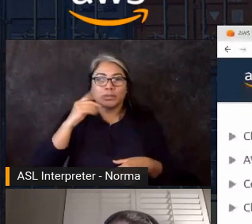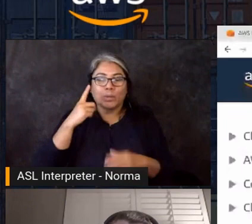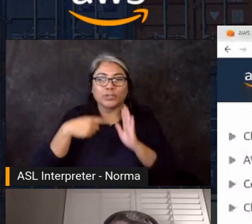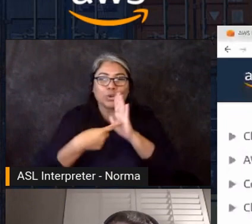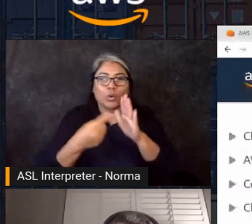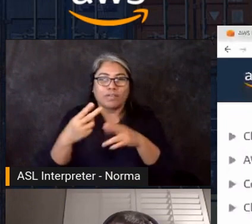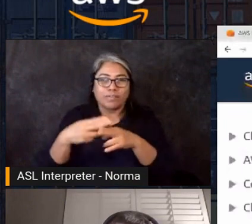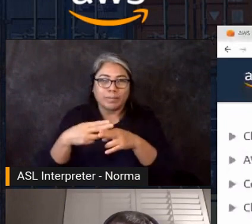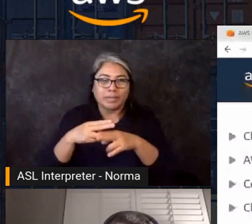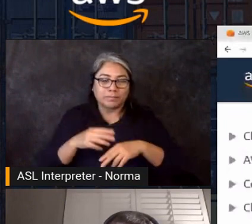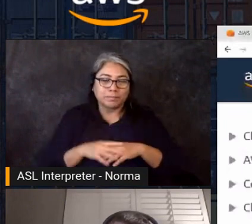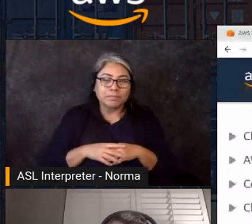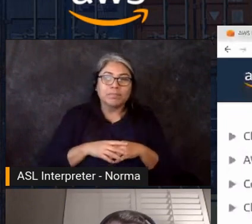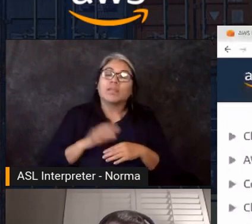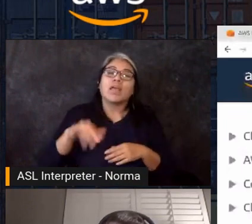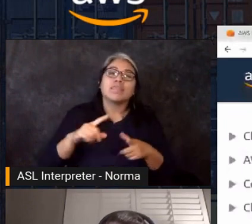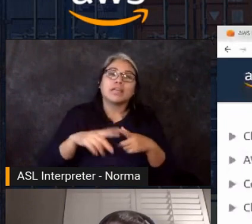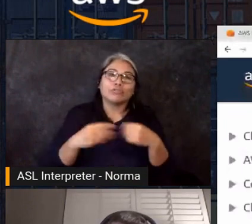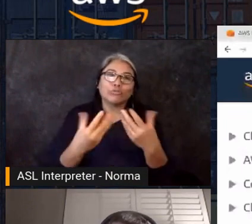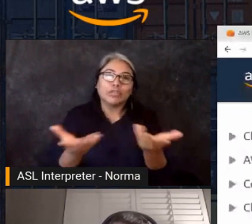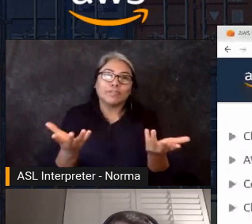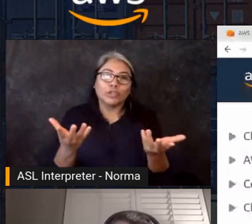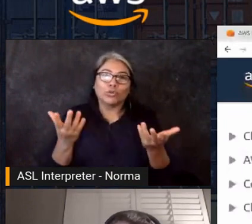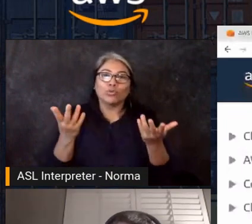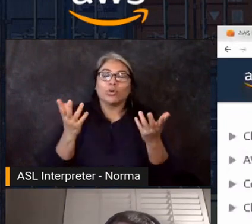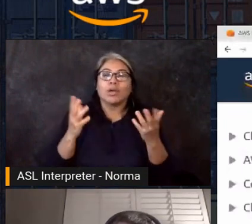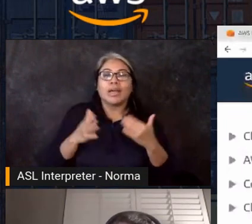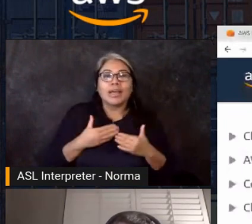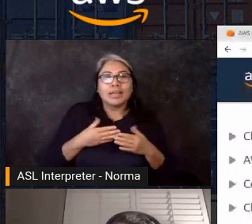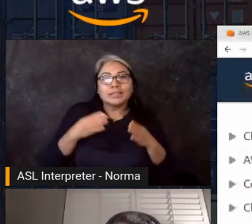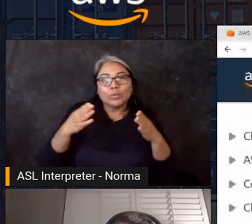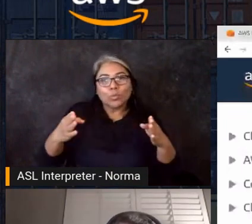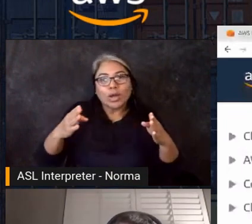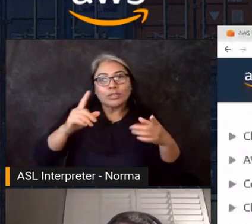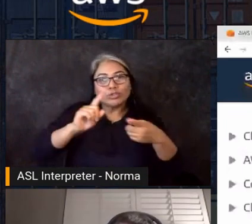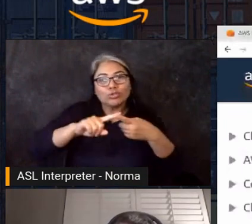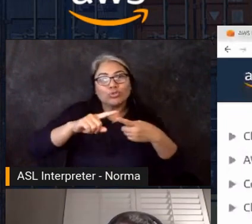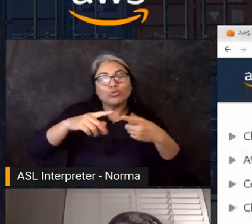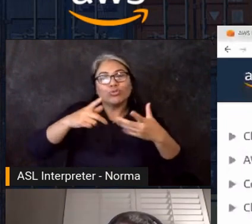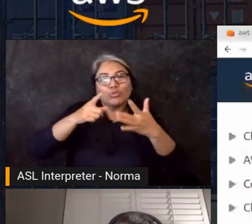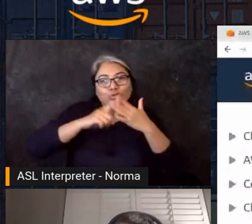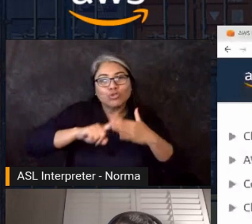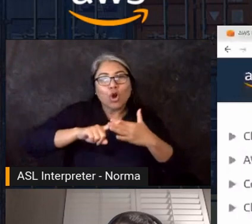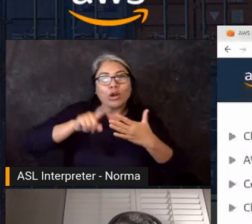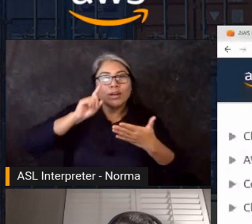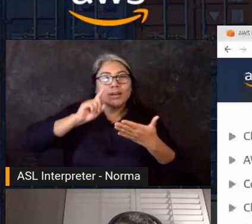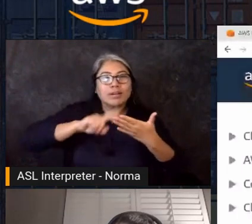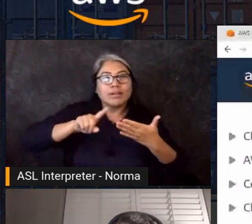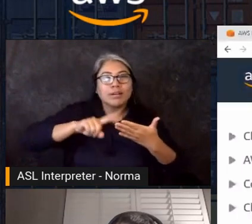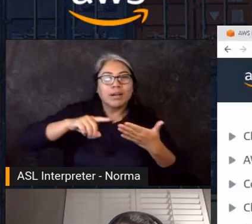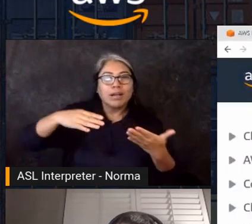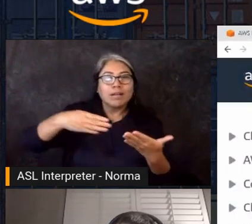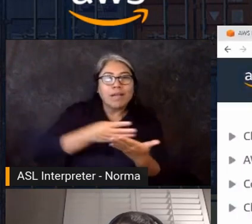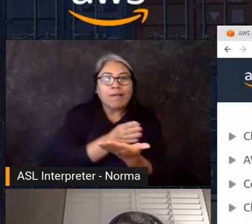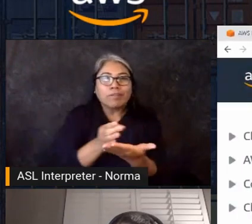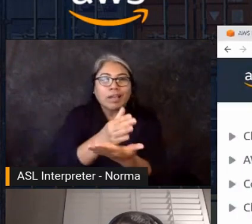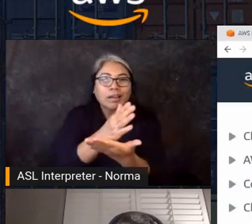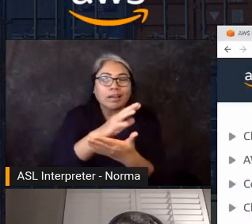to start navigating all of these logs and metrics we're collecting on your behalf. Cool.